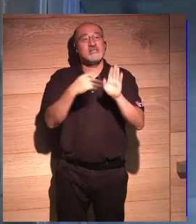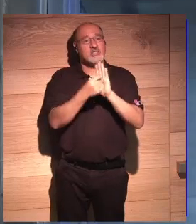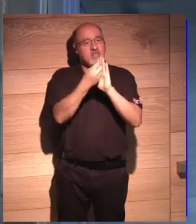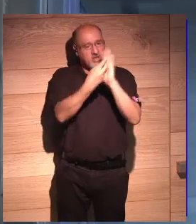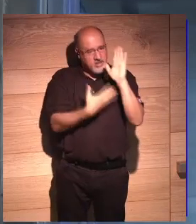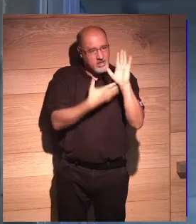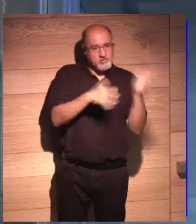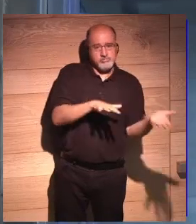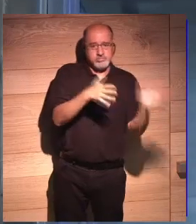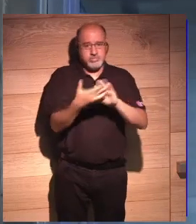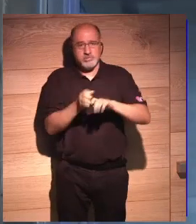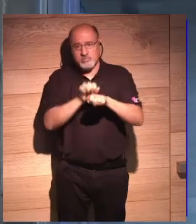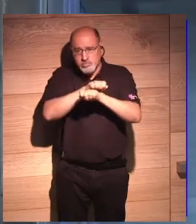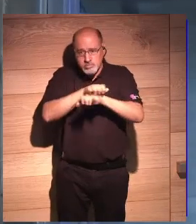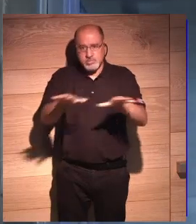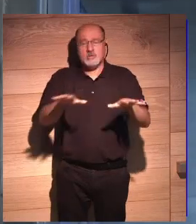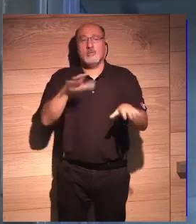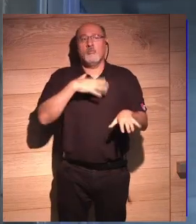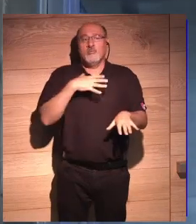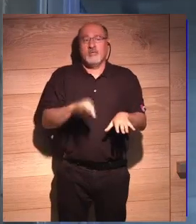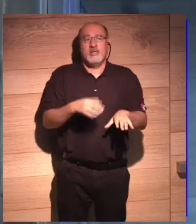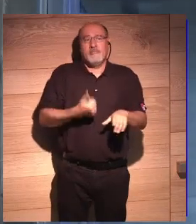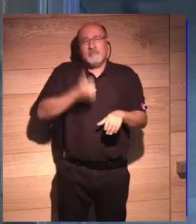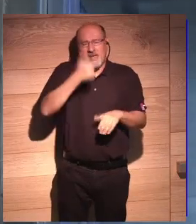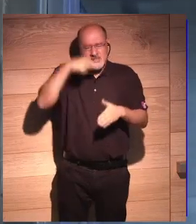explorations into that, but it's not our primary focus.